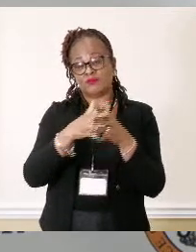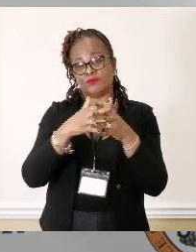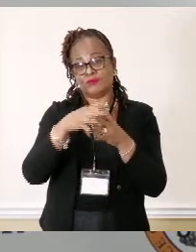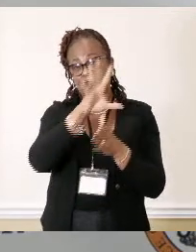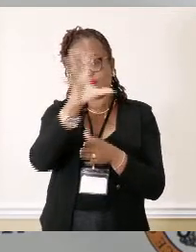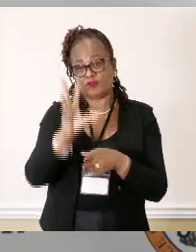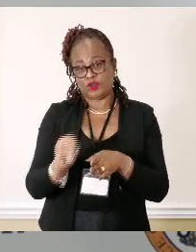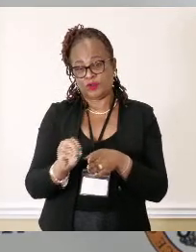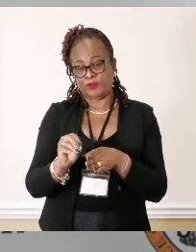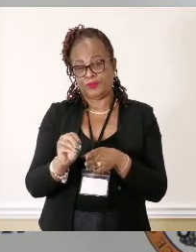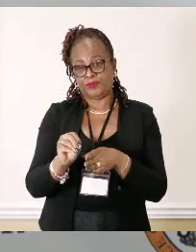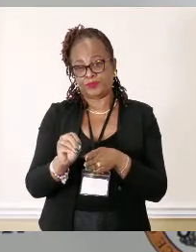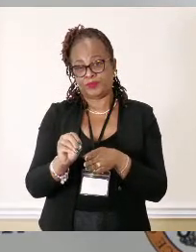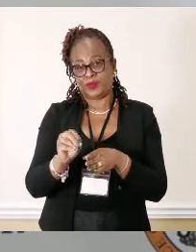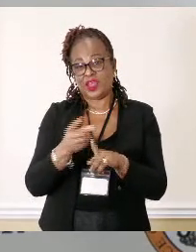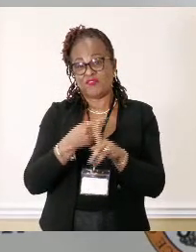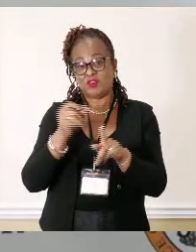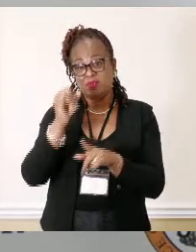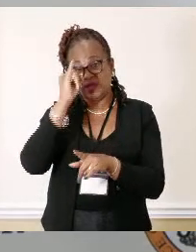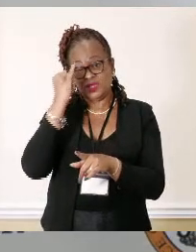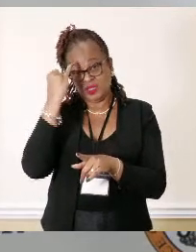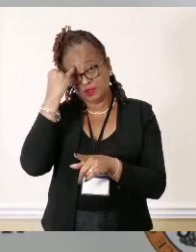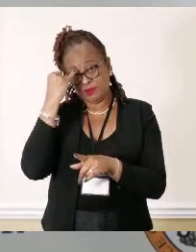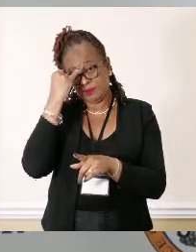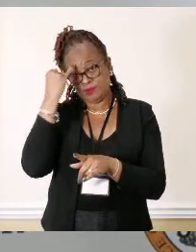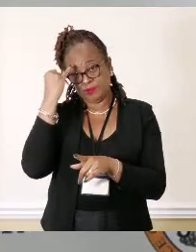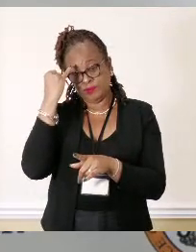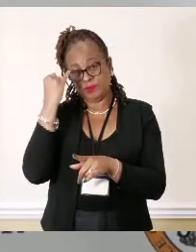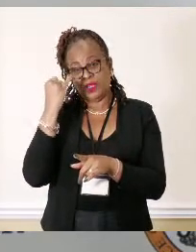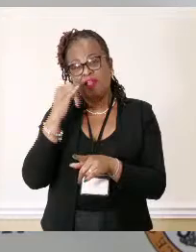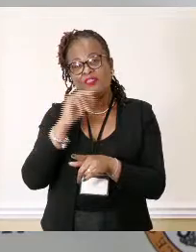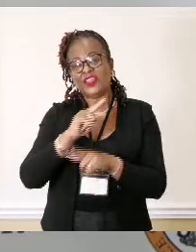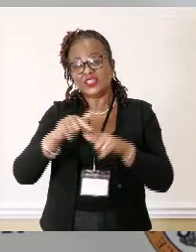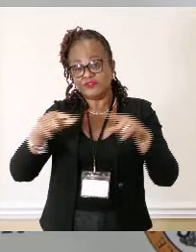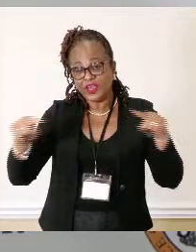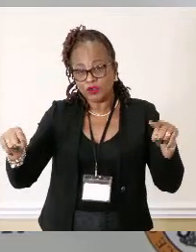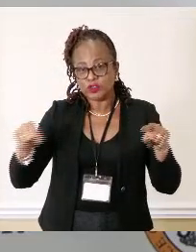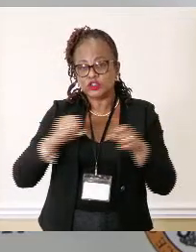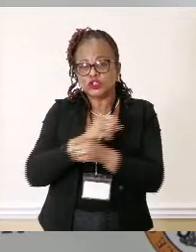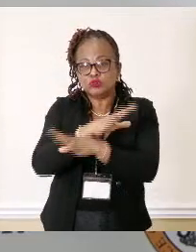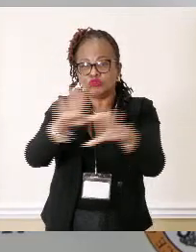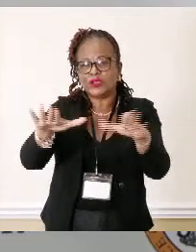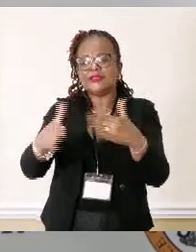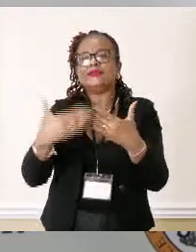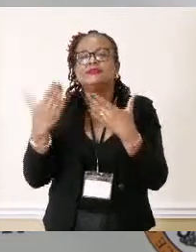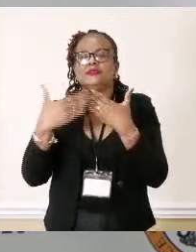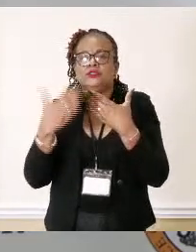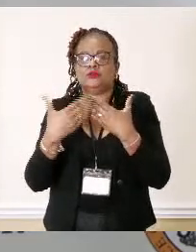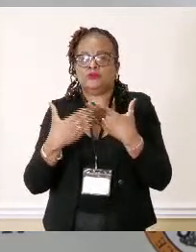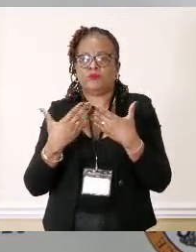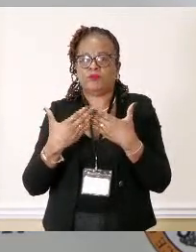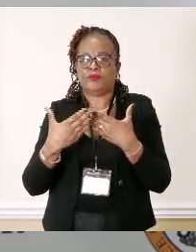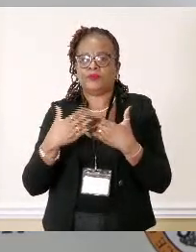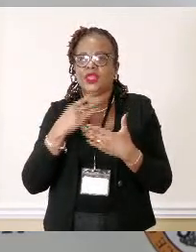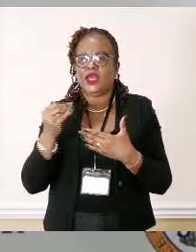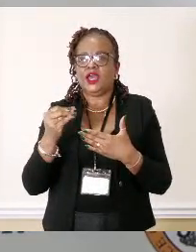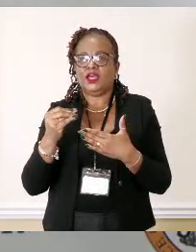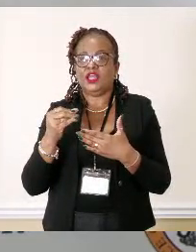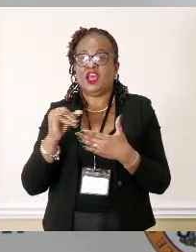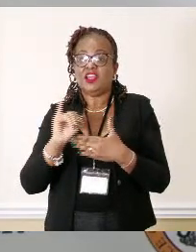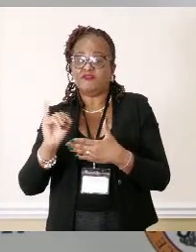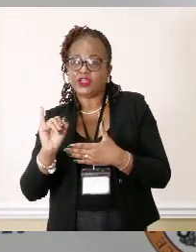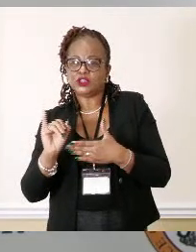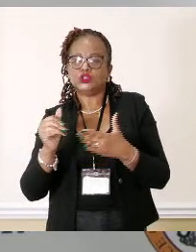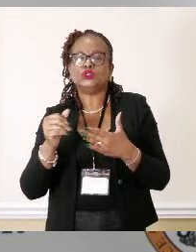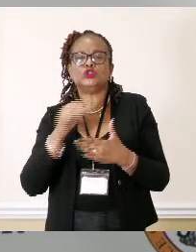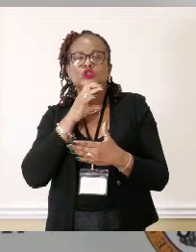recently from India. These variants spread more easily and are infecting